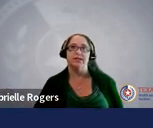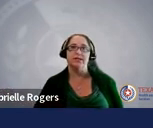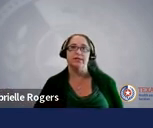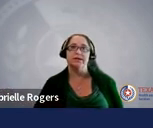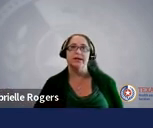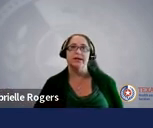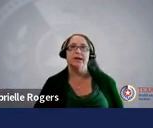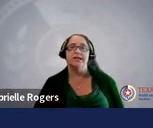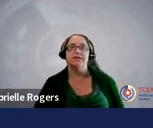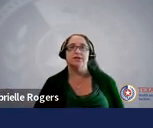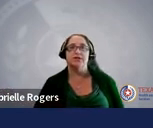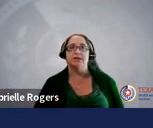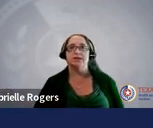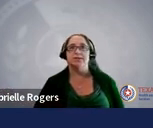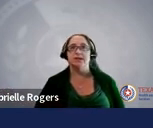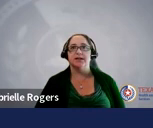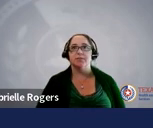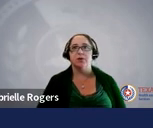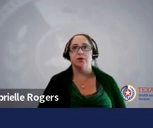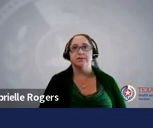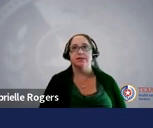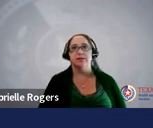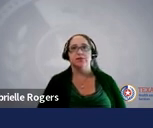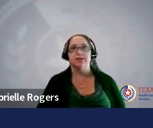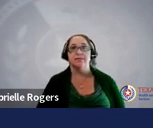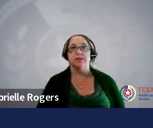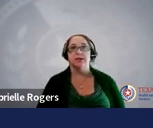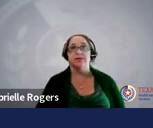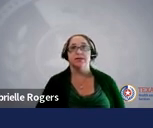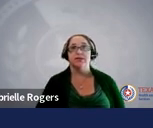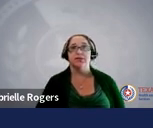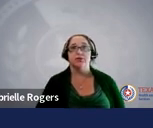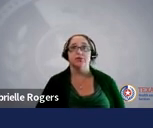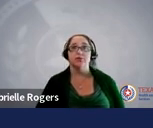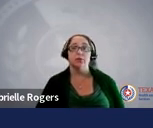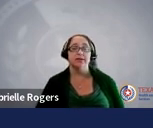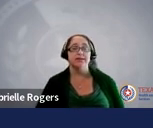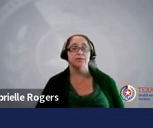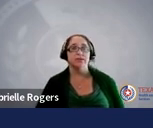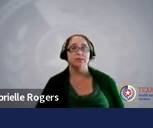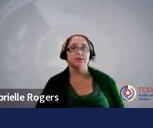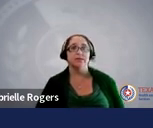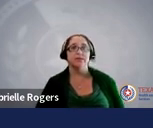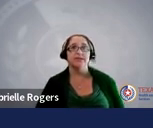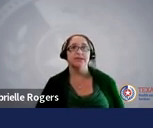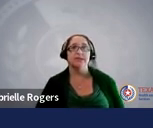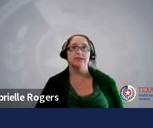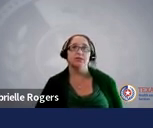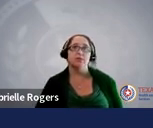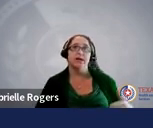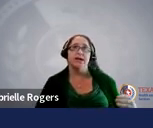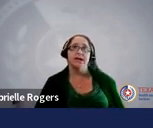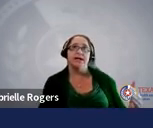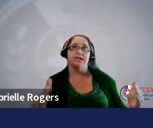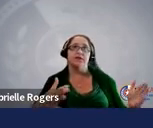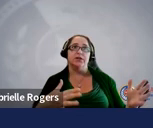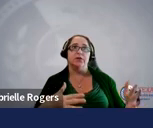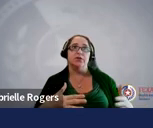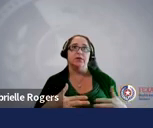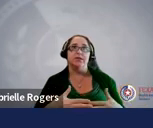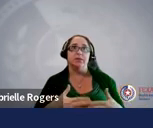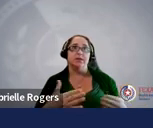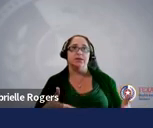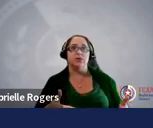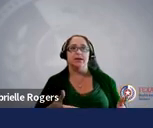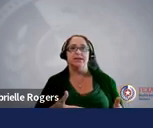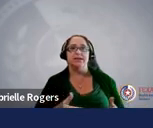Children's Crisis Respite. So there's some selected programs that'll address the mental health needs of children through crisis respite services. And so it's for